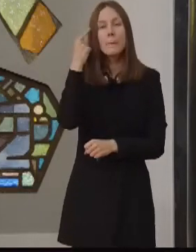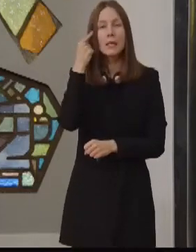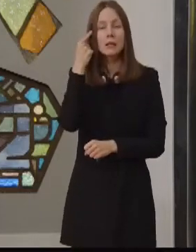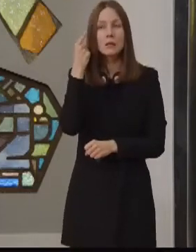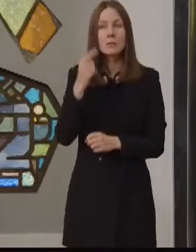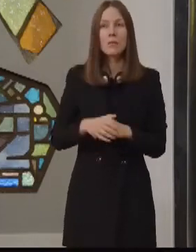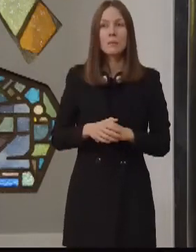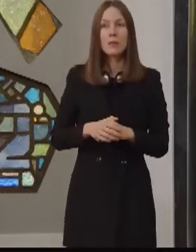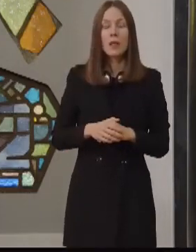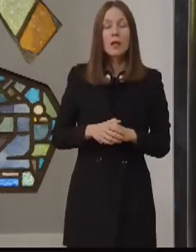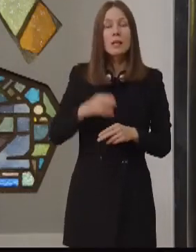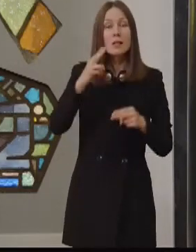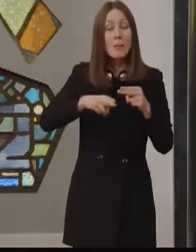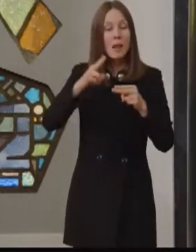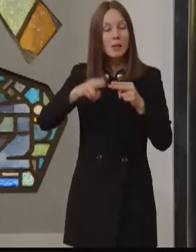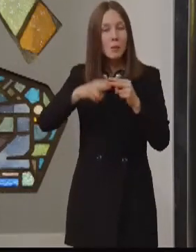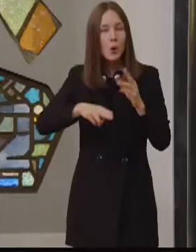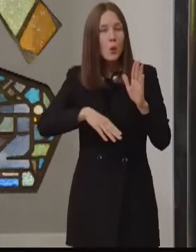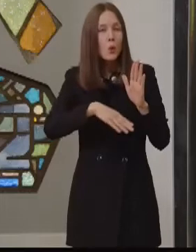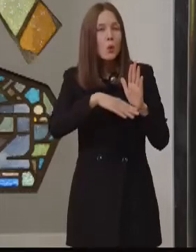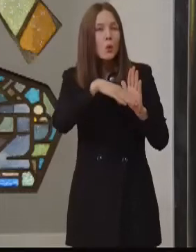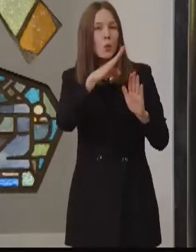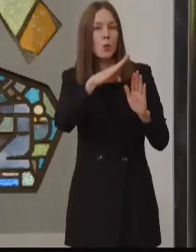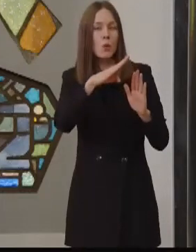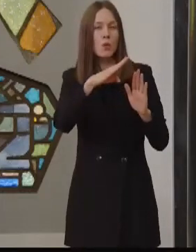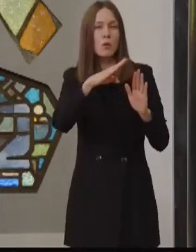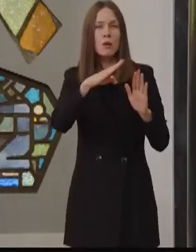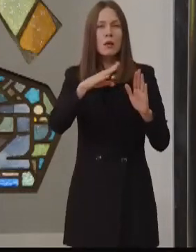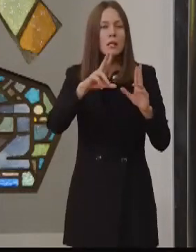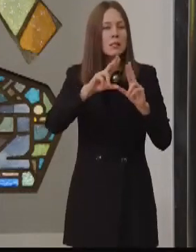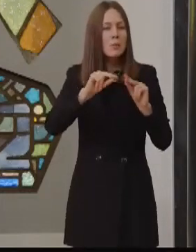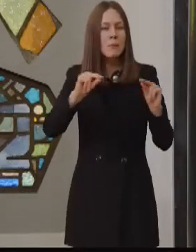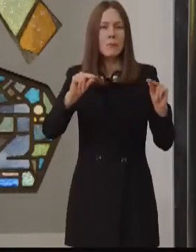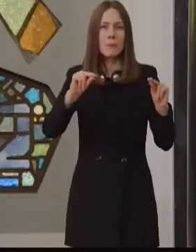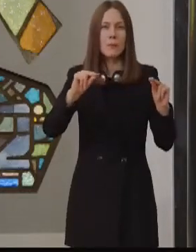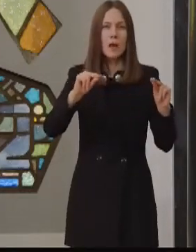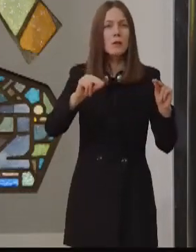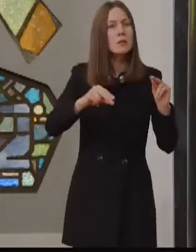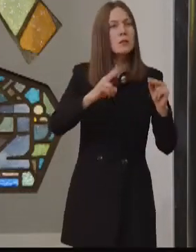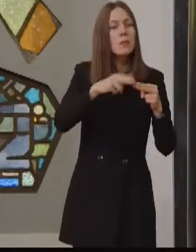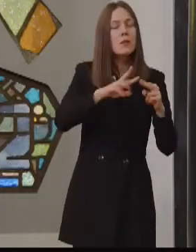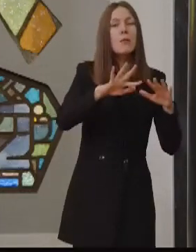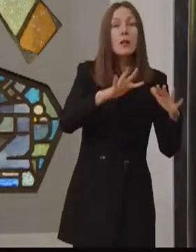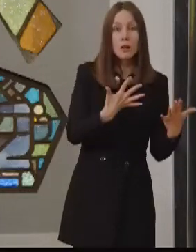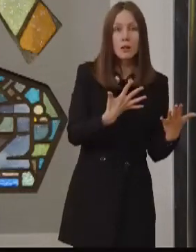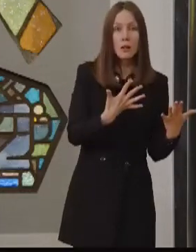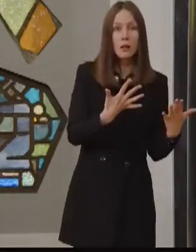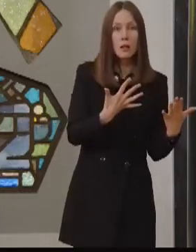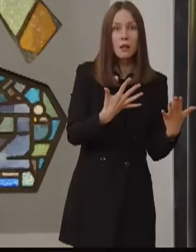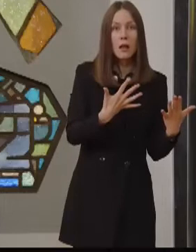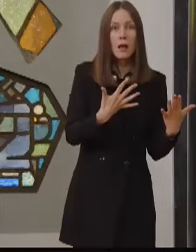one idea. The best decisions and the most successful decisions are